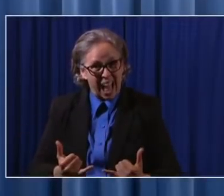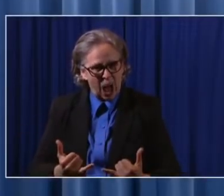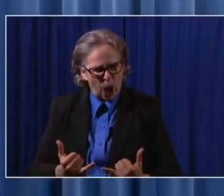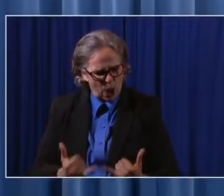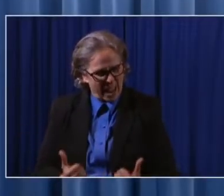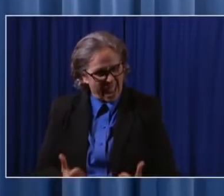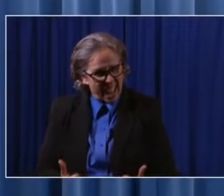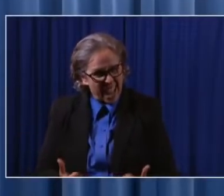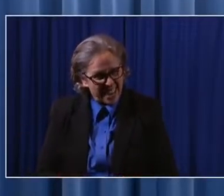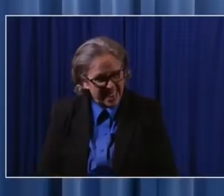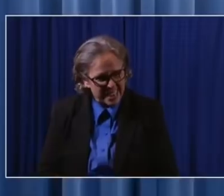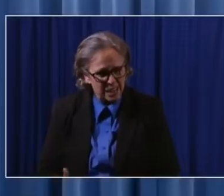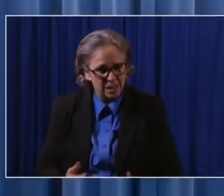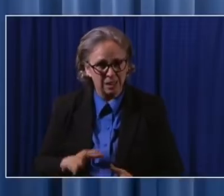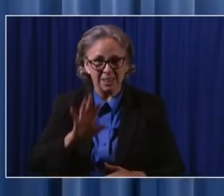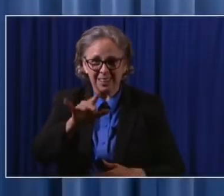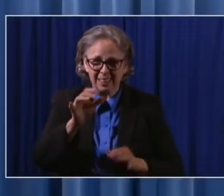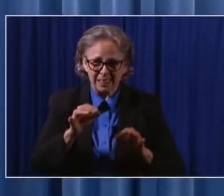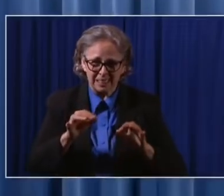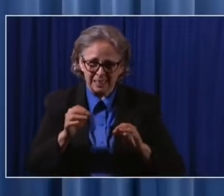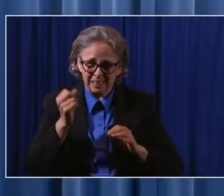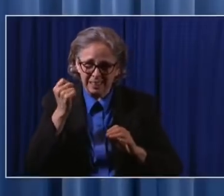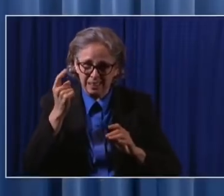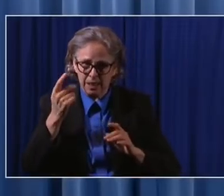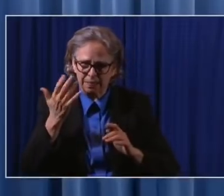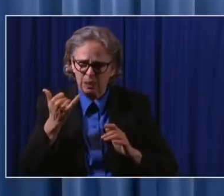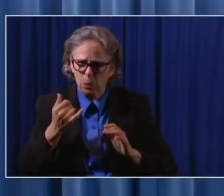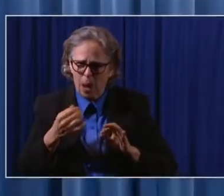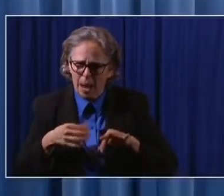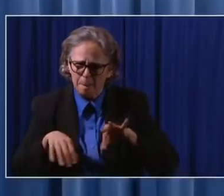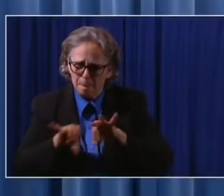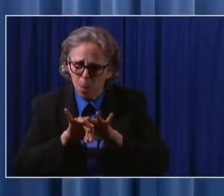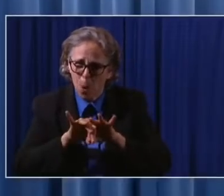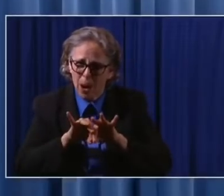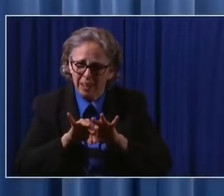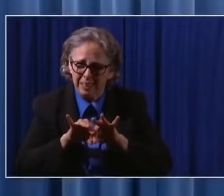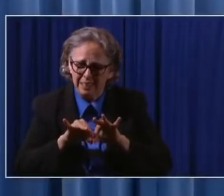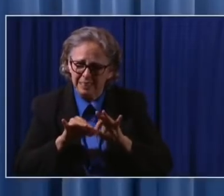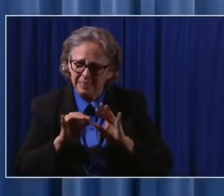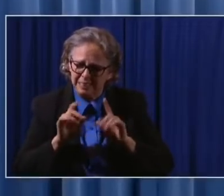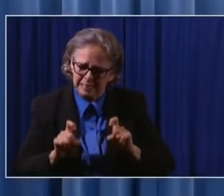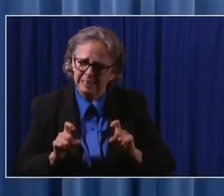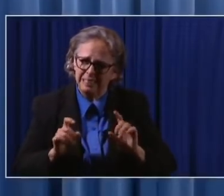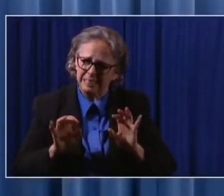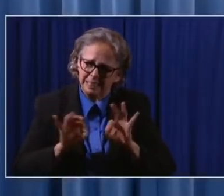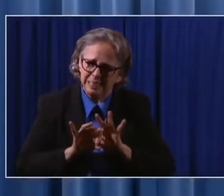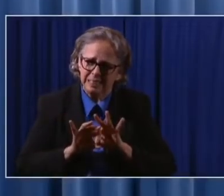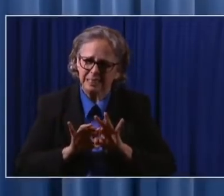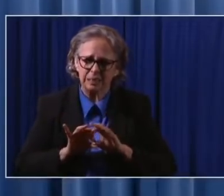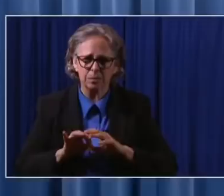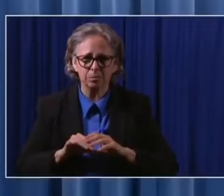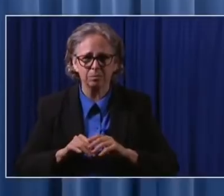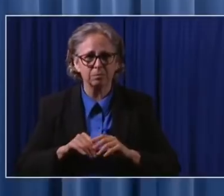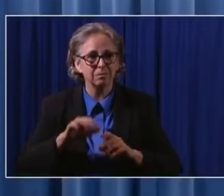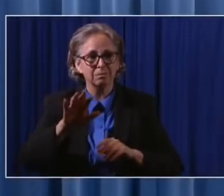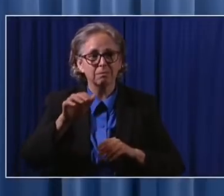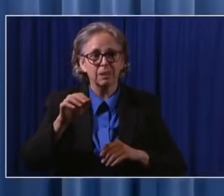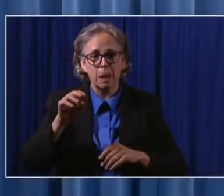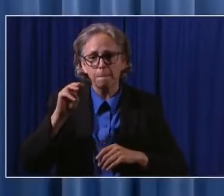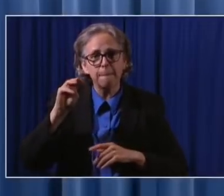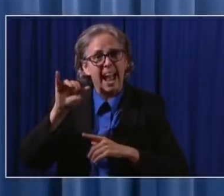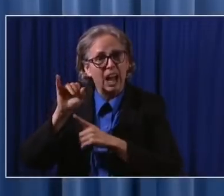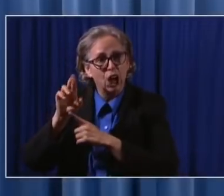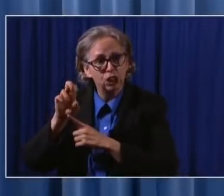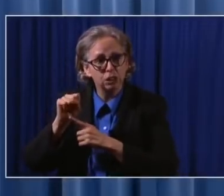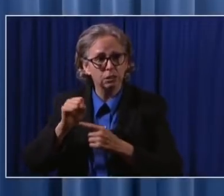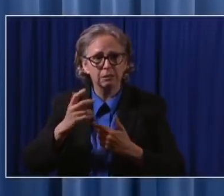for the individual who's being tested, so if they can get the proper diagnosis. So I would invite any mayors, any counties